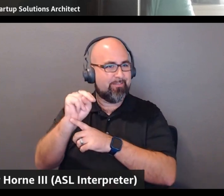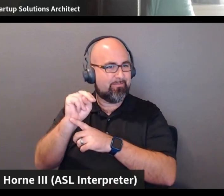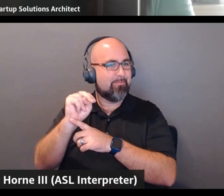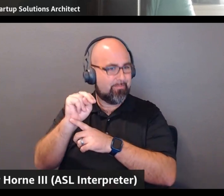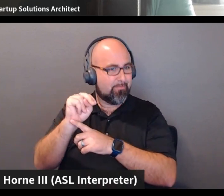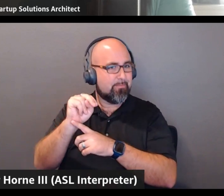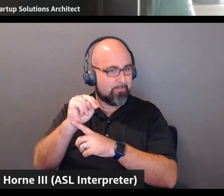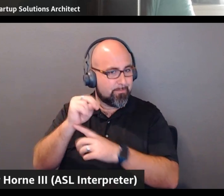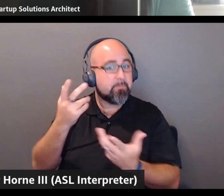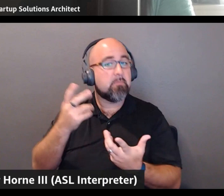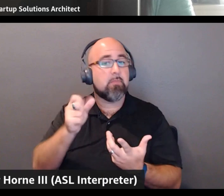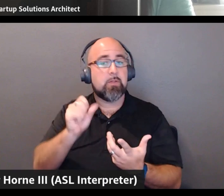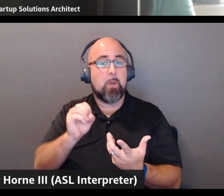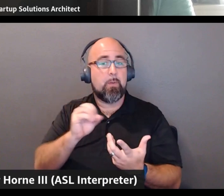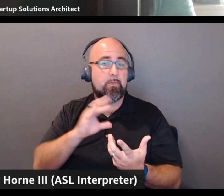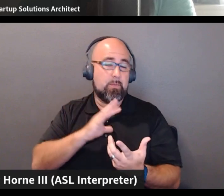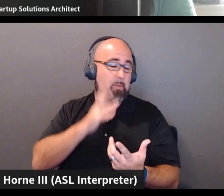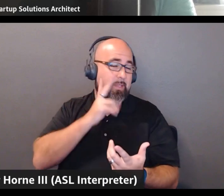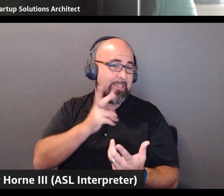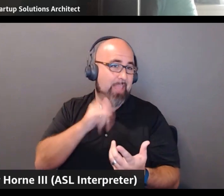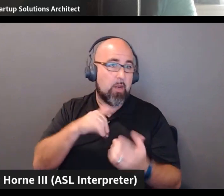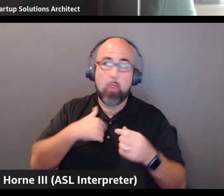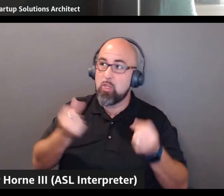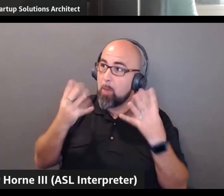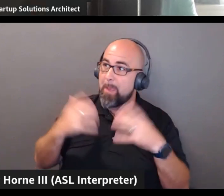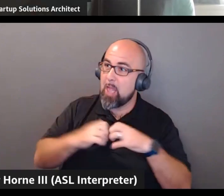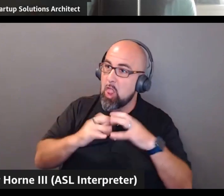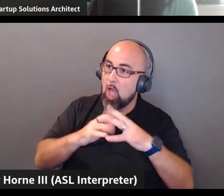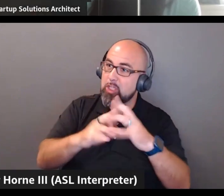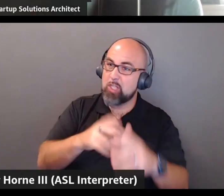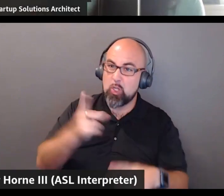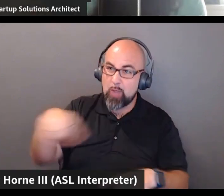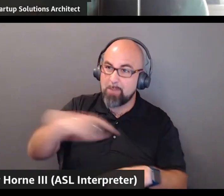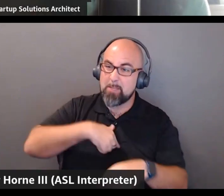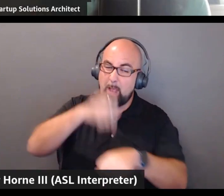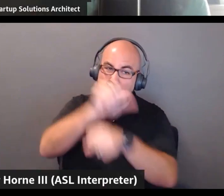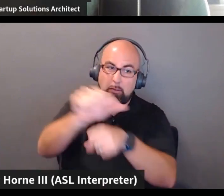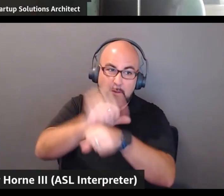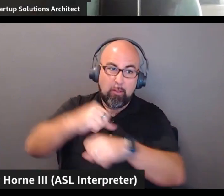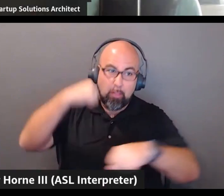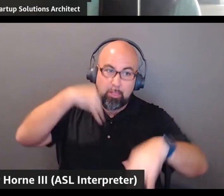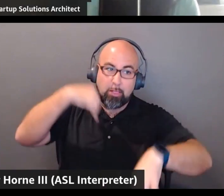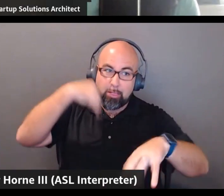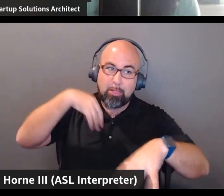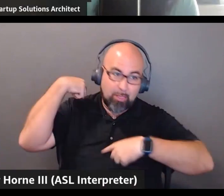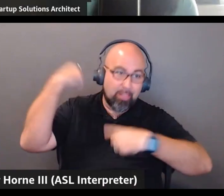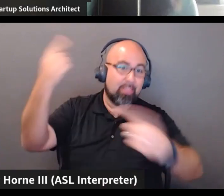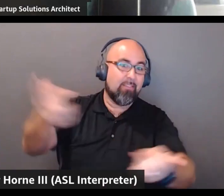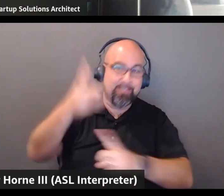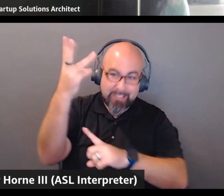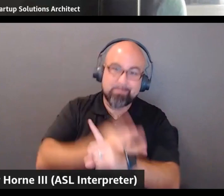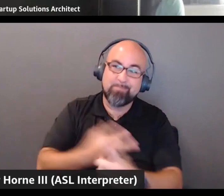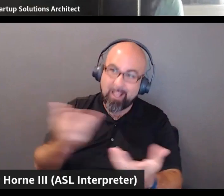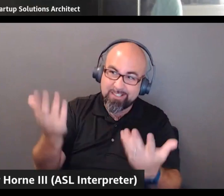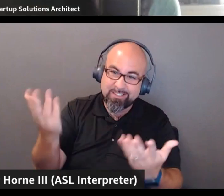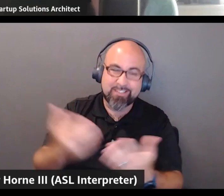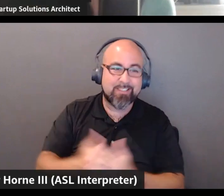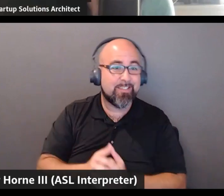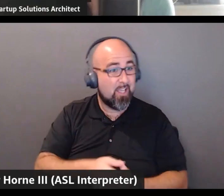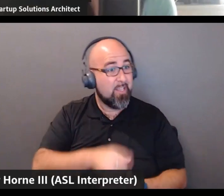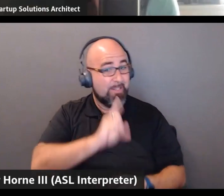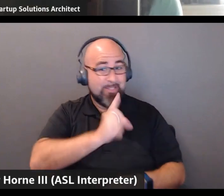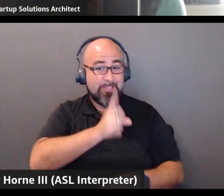workflows. Wow, that is so many launches. You guys must have been like working flat out for the past 6 months. The team has